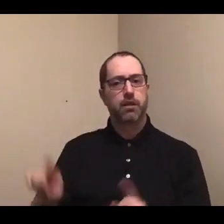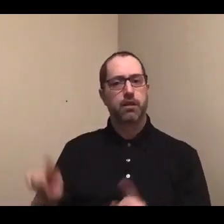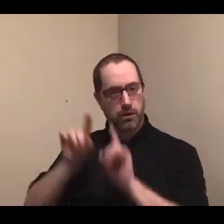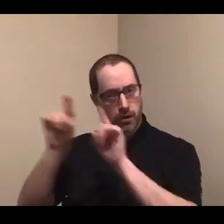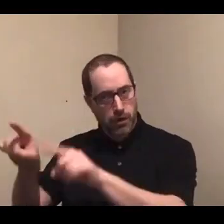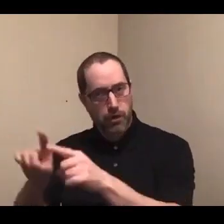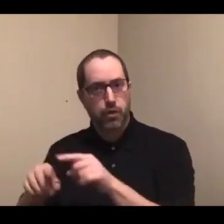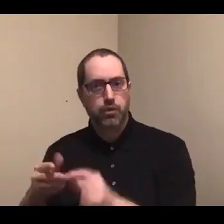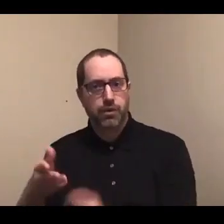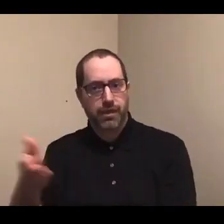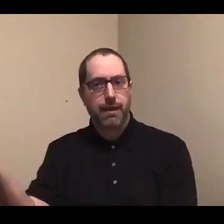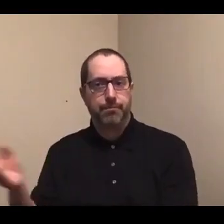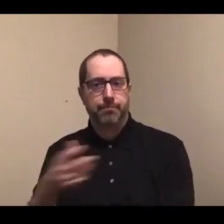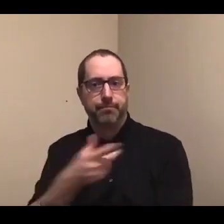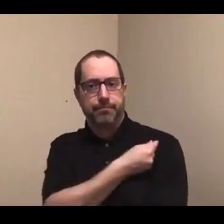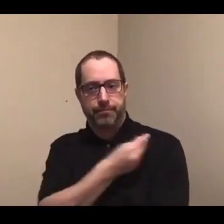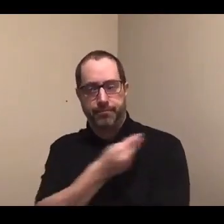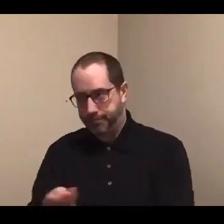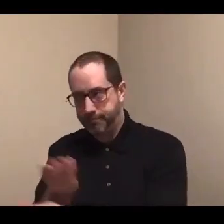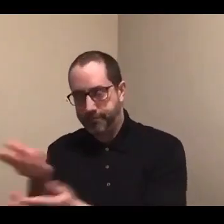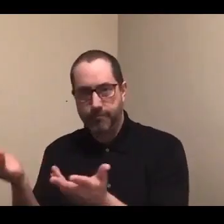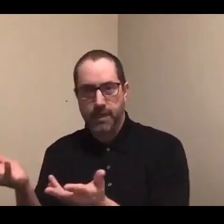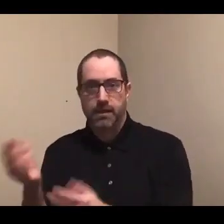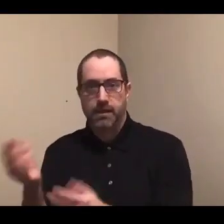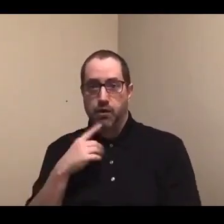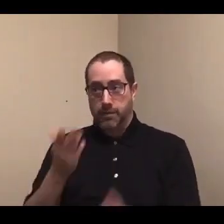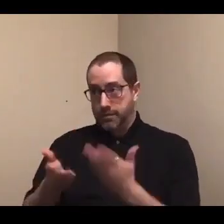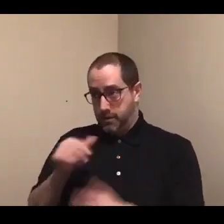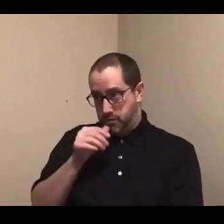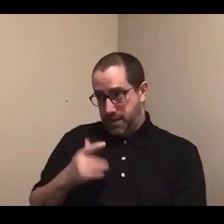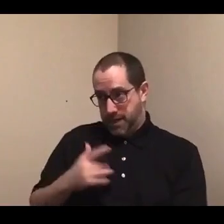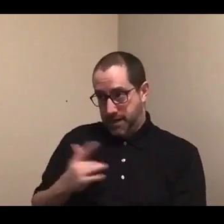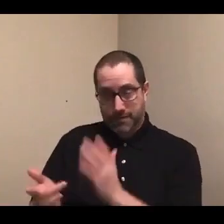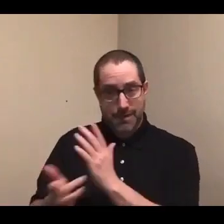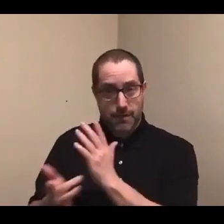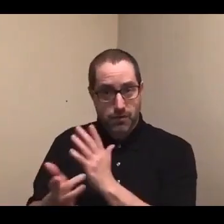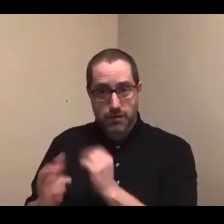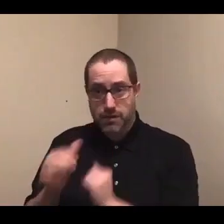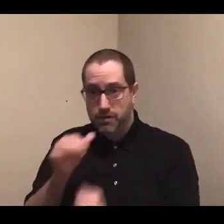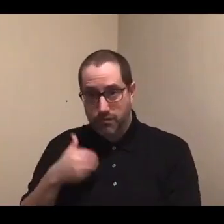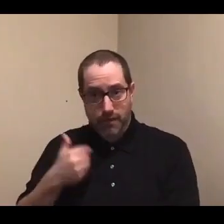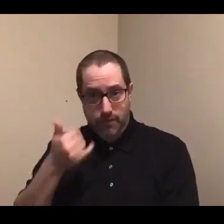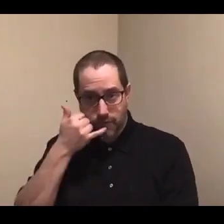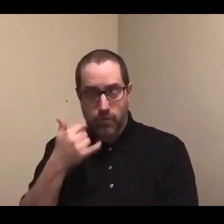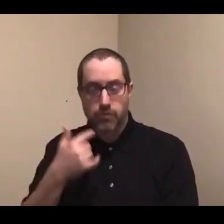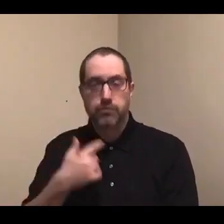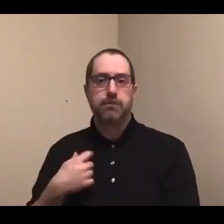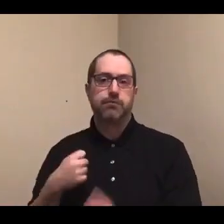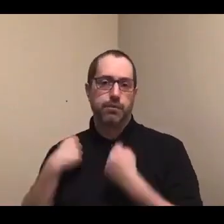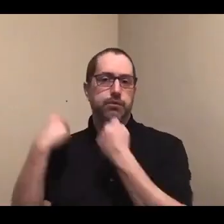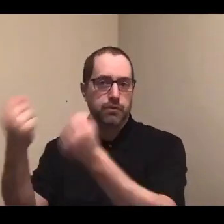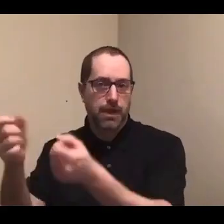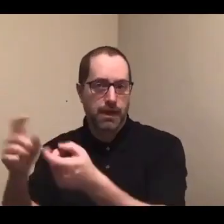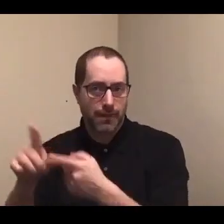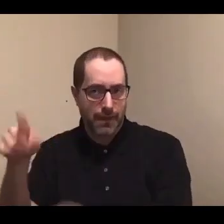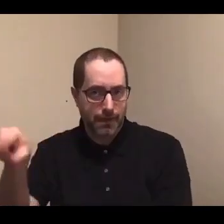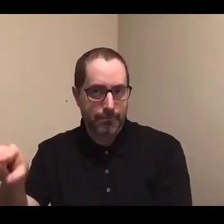getting the broadest swath, even though the technology might not be there. And as the minister said, the easiest way and the fastest way